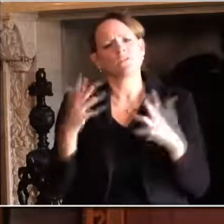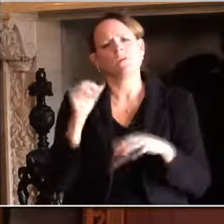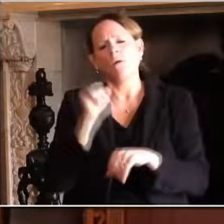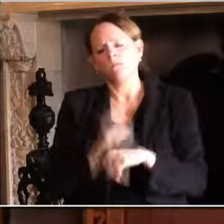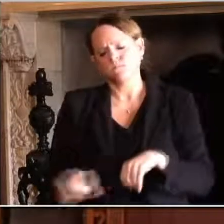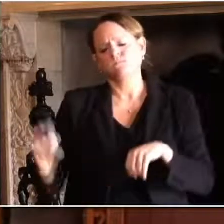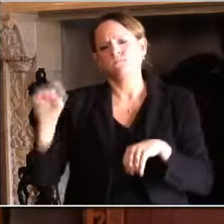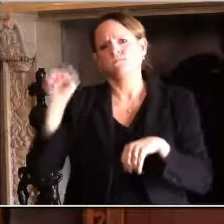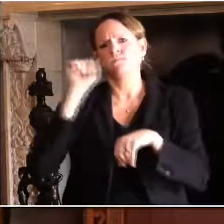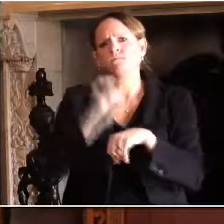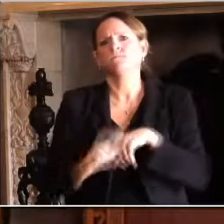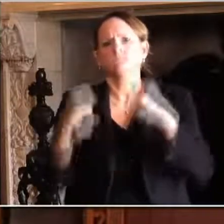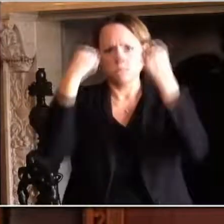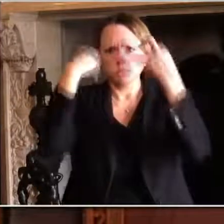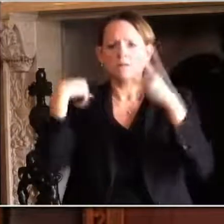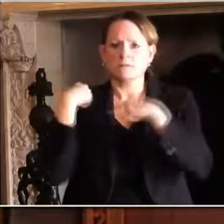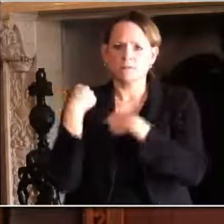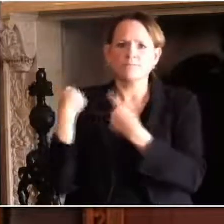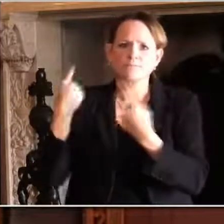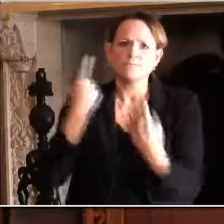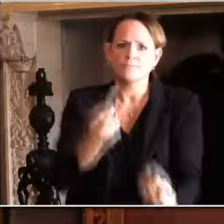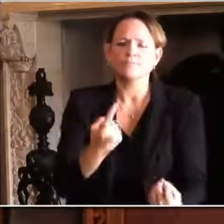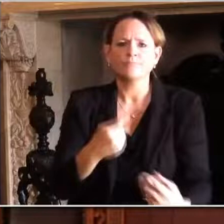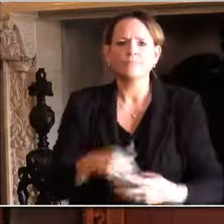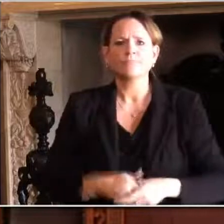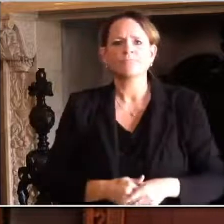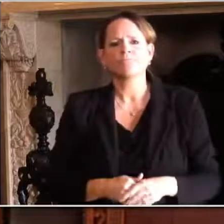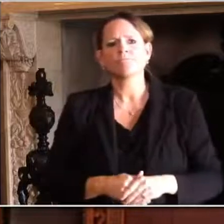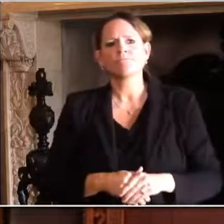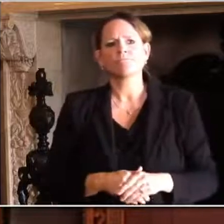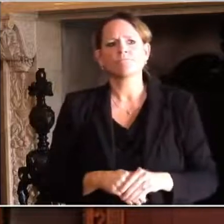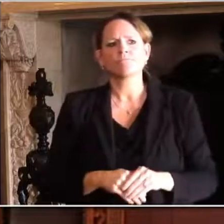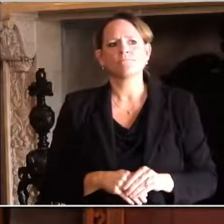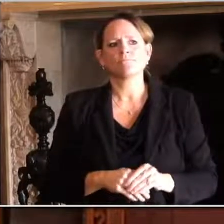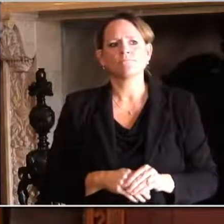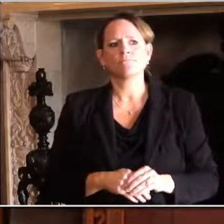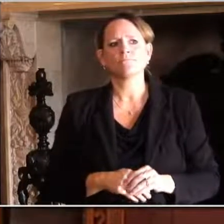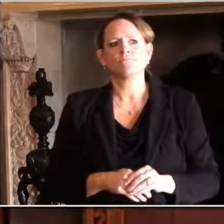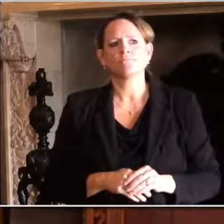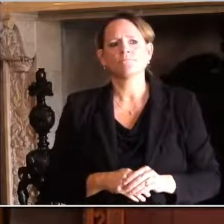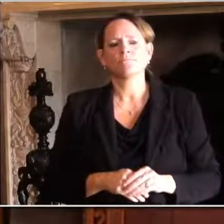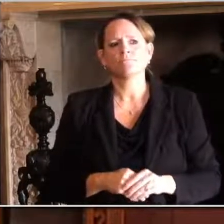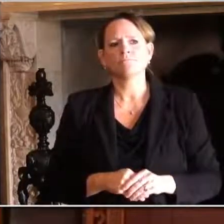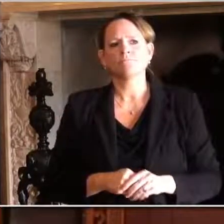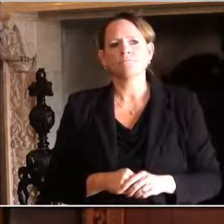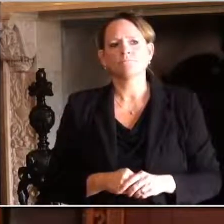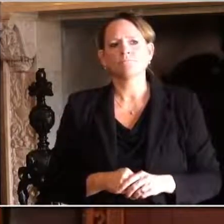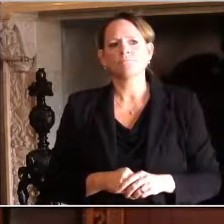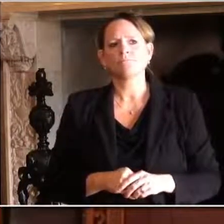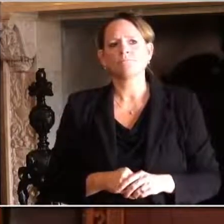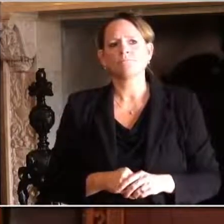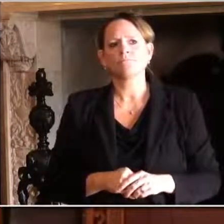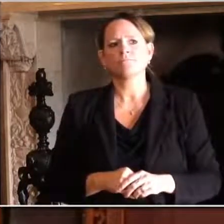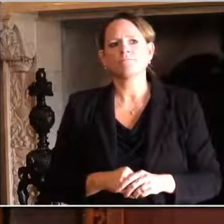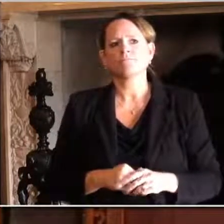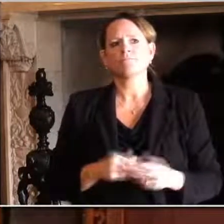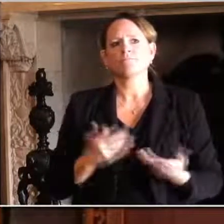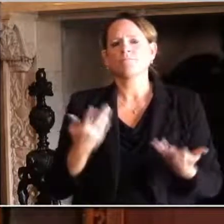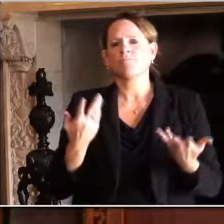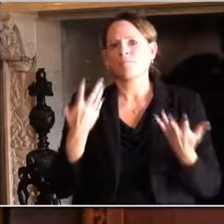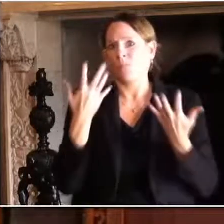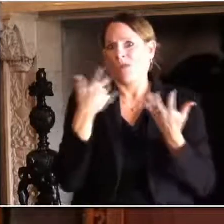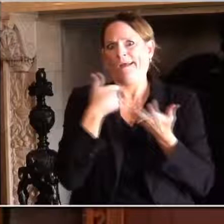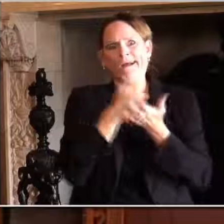with WEDC and their work to help businesses, but at the same time help them also understand how to keep